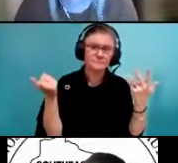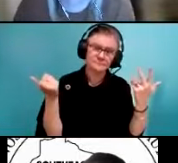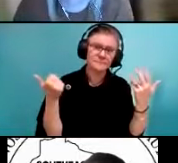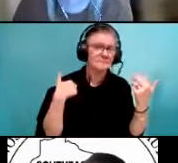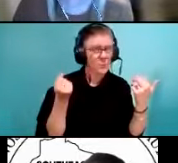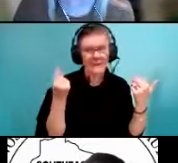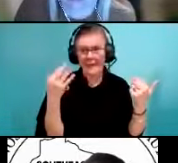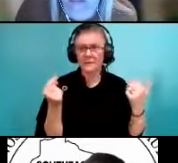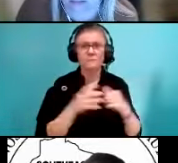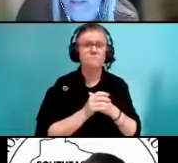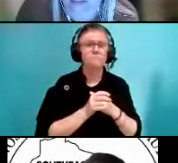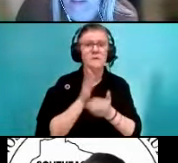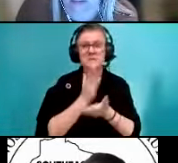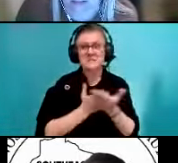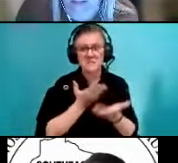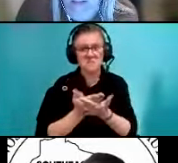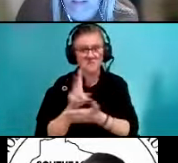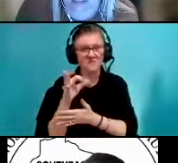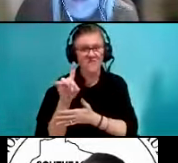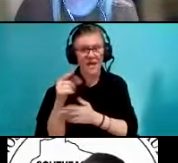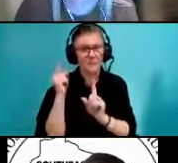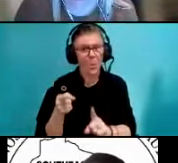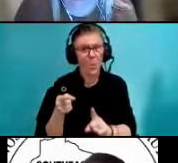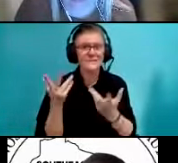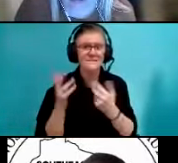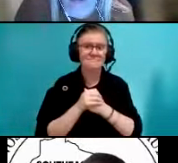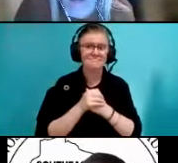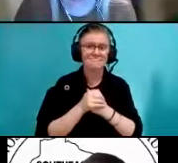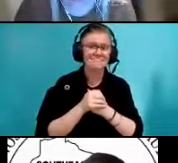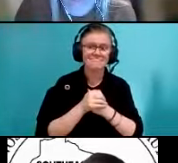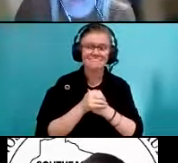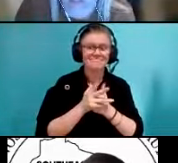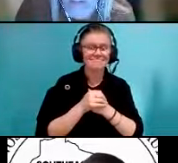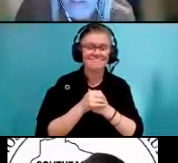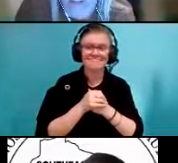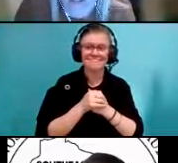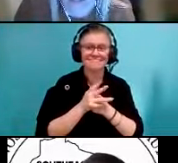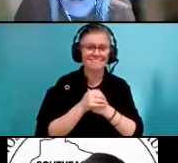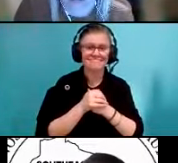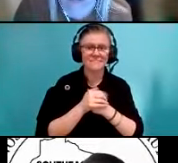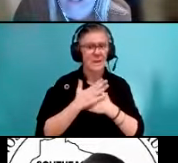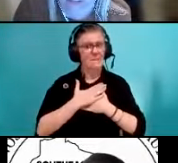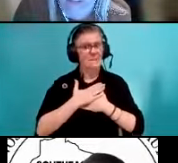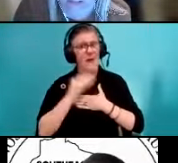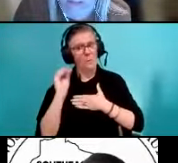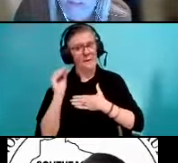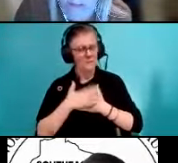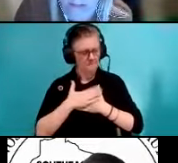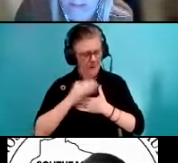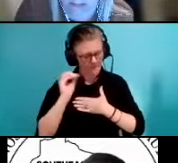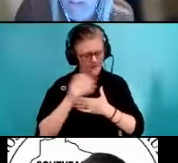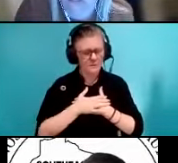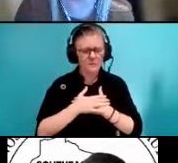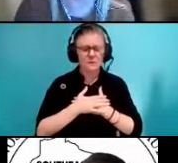that, and there's definitely some validity to your points. It's not about, in my mind, this is just my opinion, it's